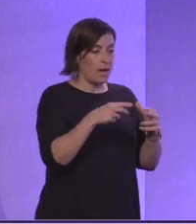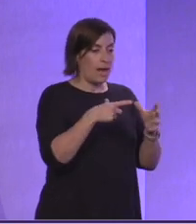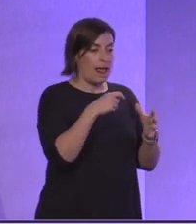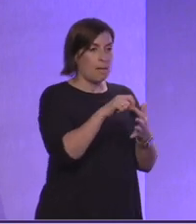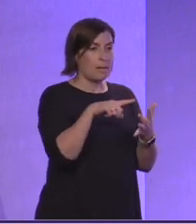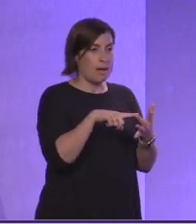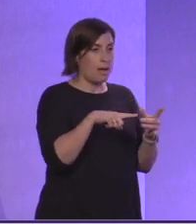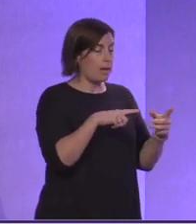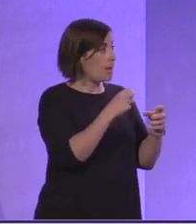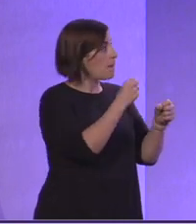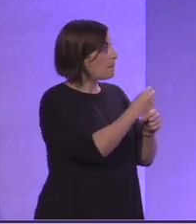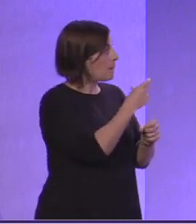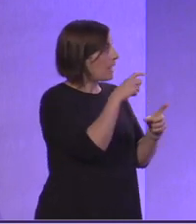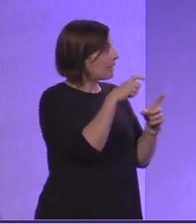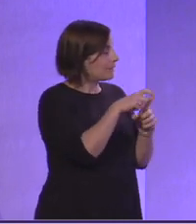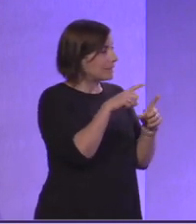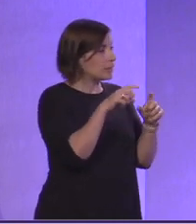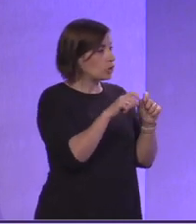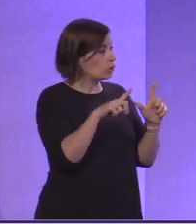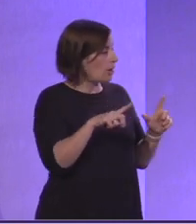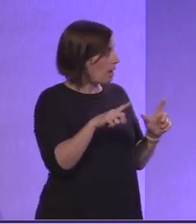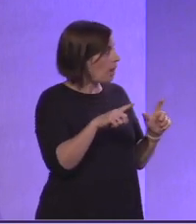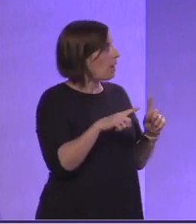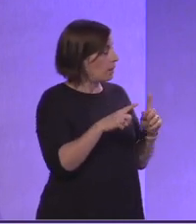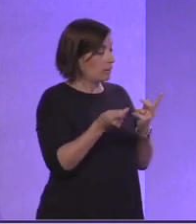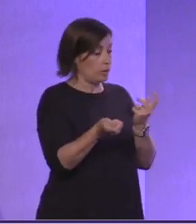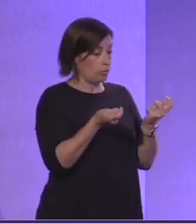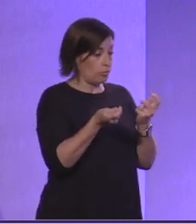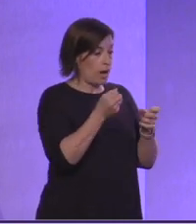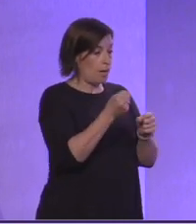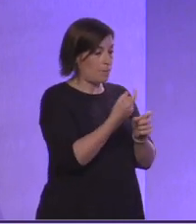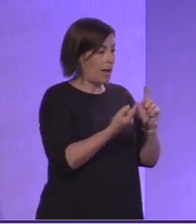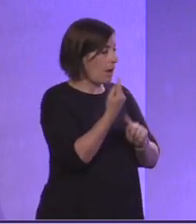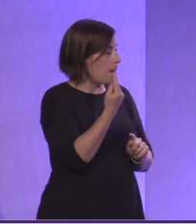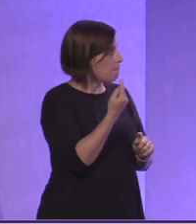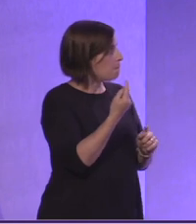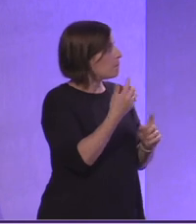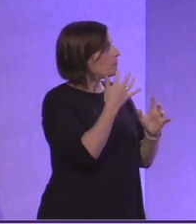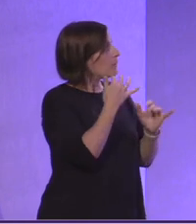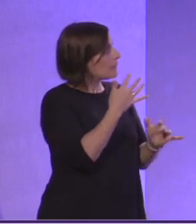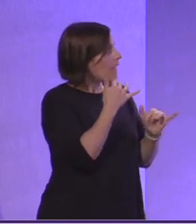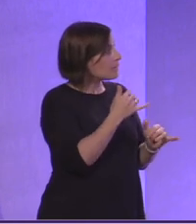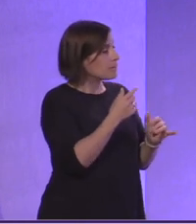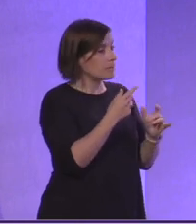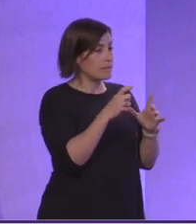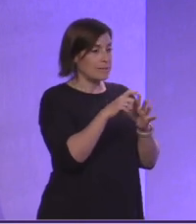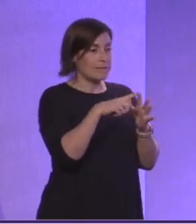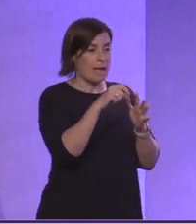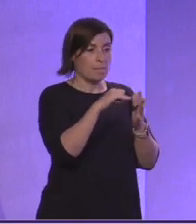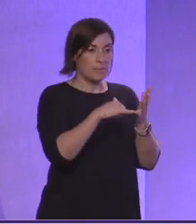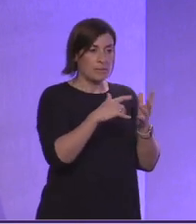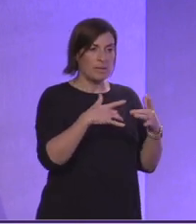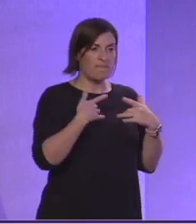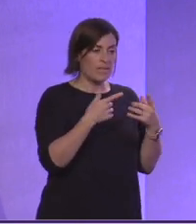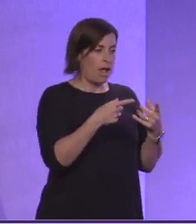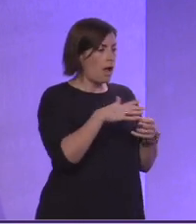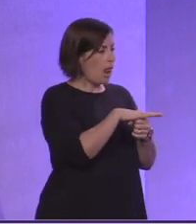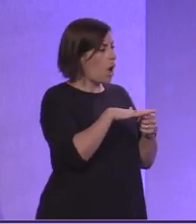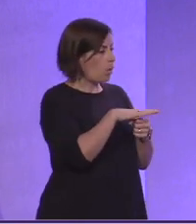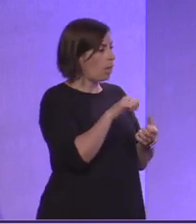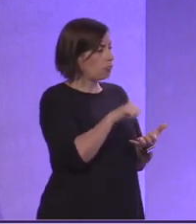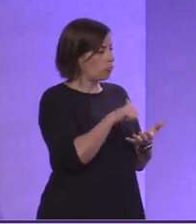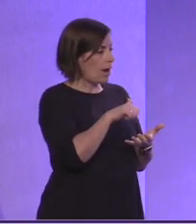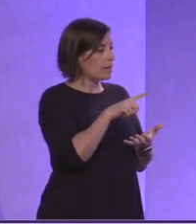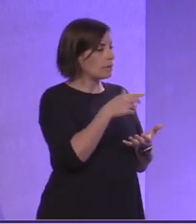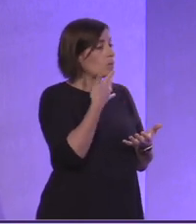make DShell, it puts me inside of a container, I run a makeup, I do all my tests, my depths, whatever, everything should feel very local and native, and when I'm done,